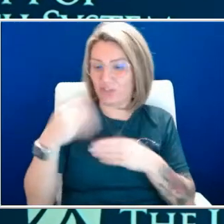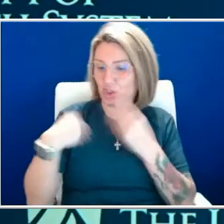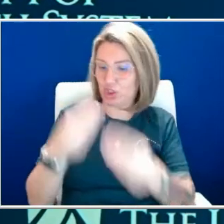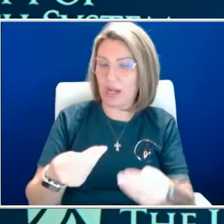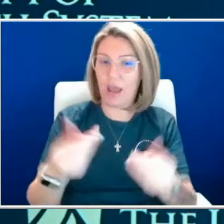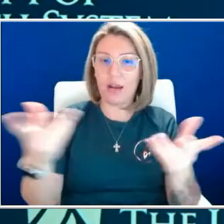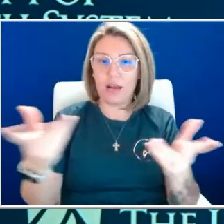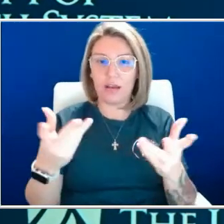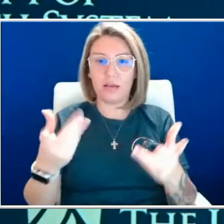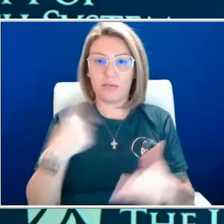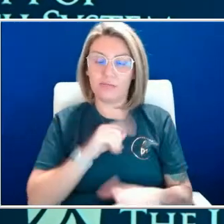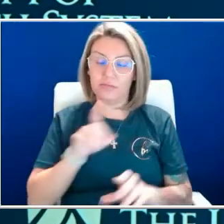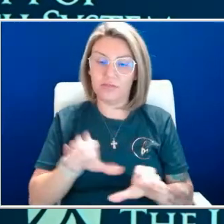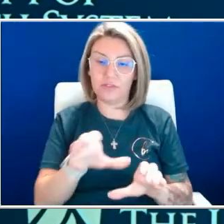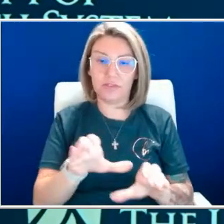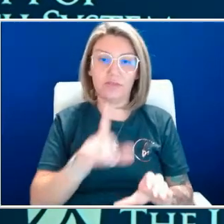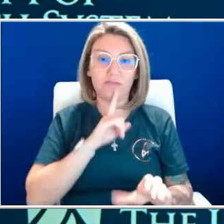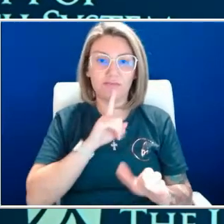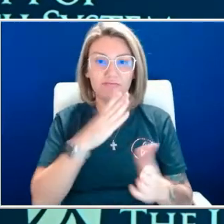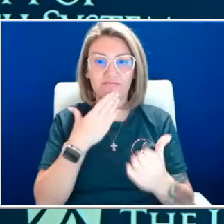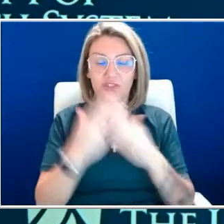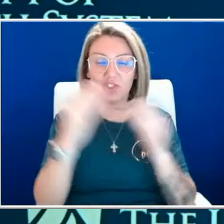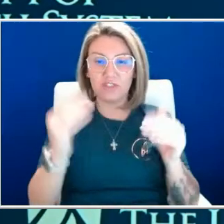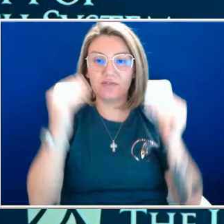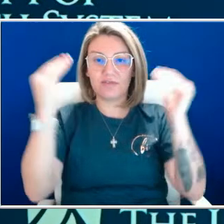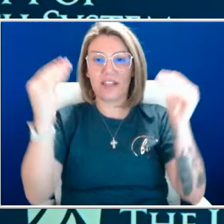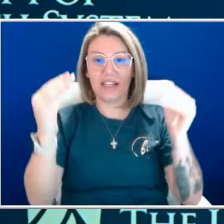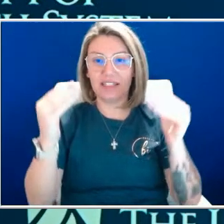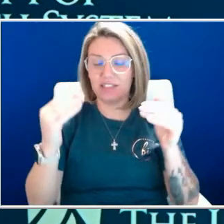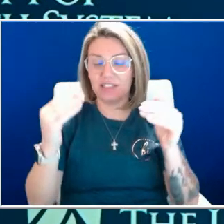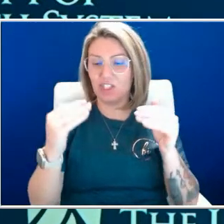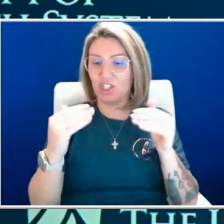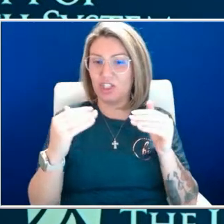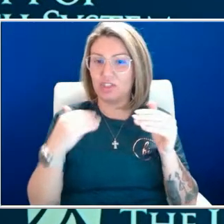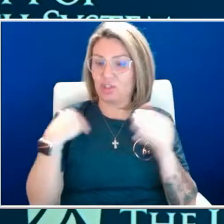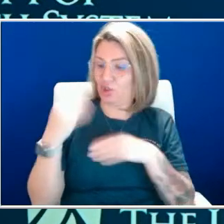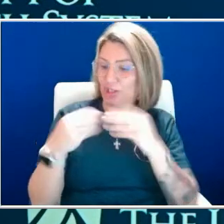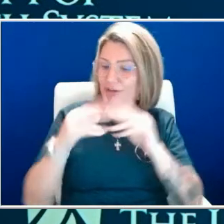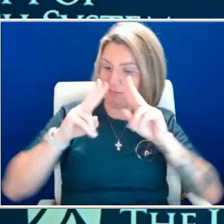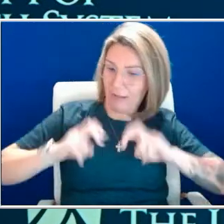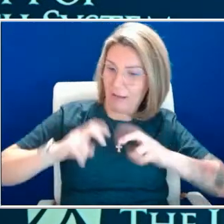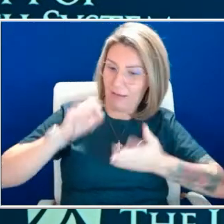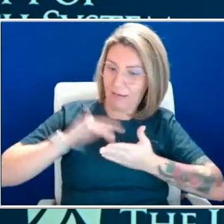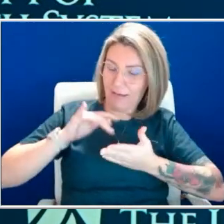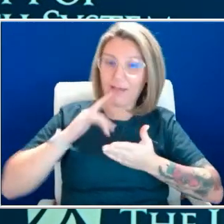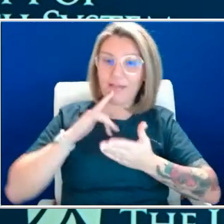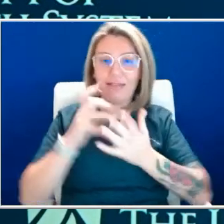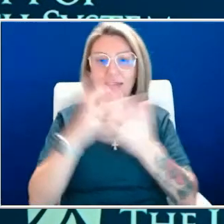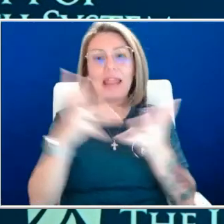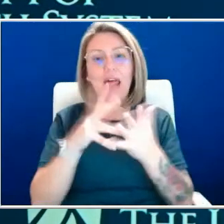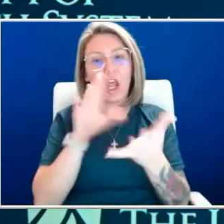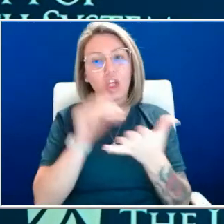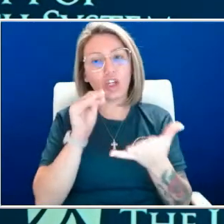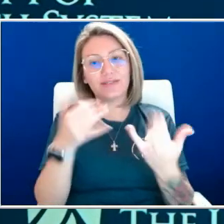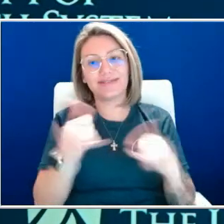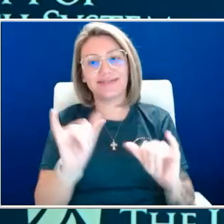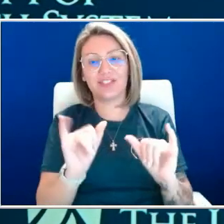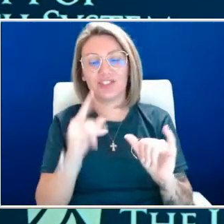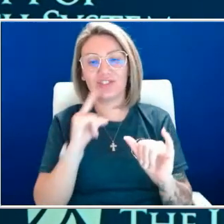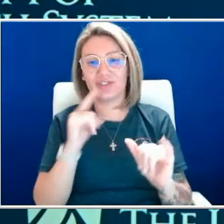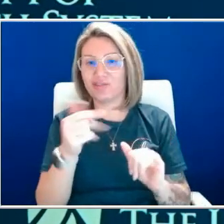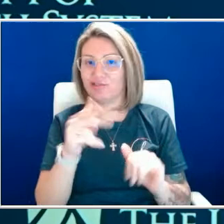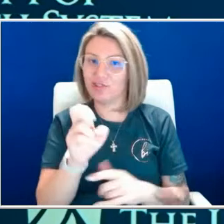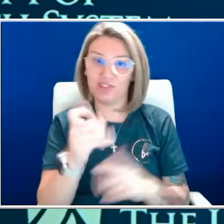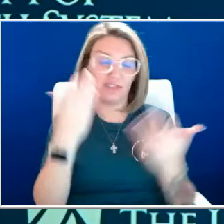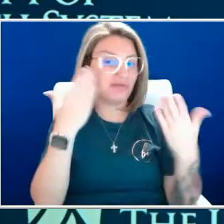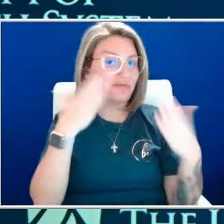good in advanced, with genetics to find out, but we still have a lot to learn, and so there's still some genes that we don't know yet, but there's still a lot